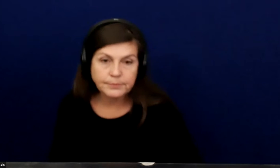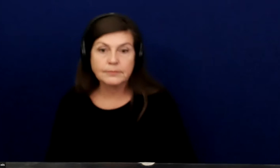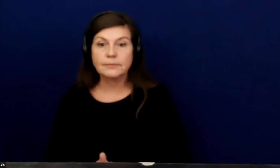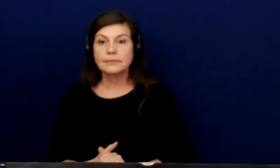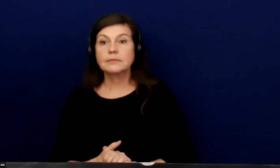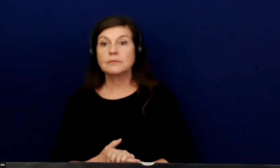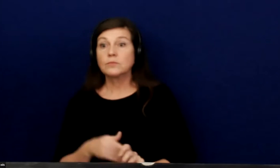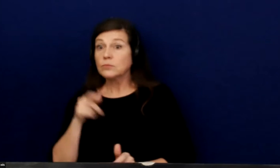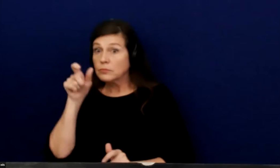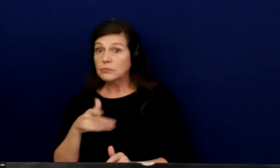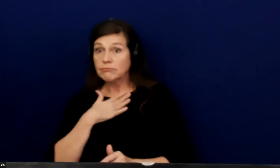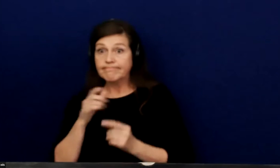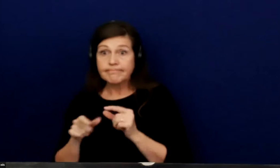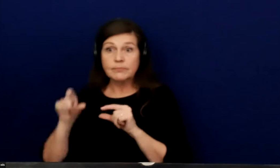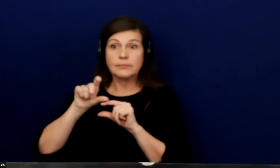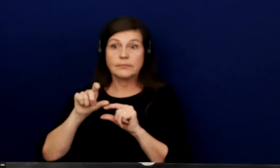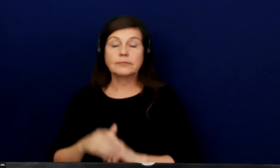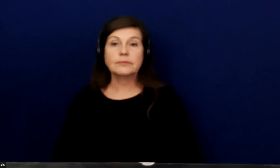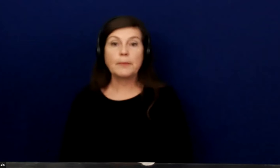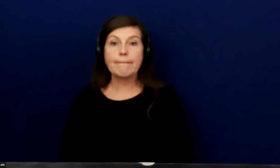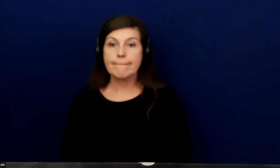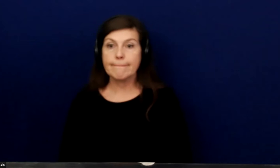at this point?